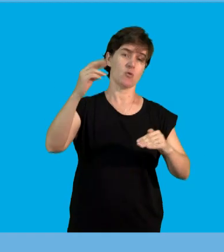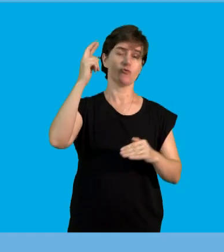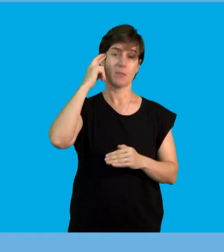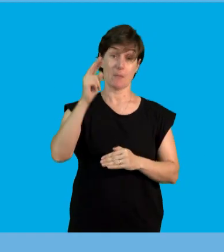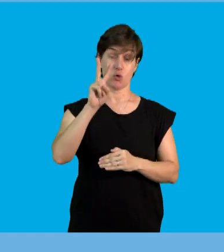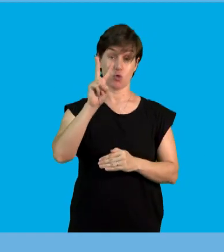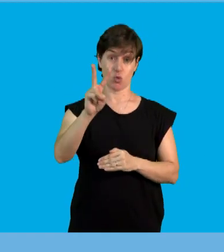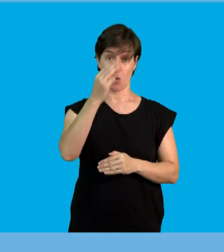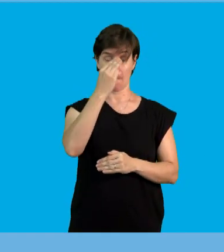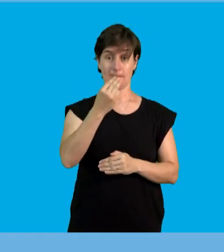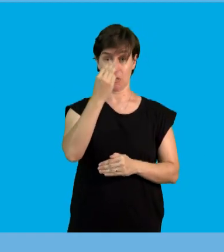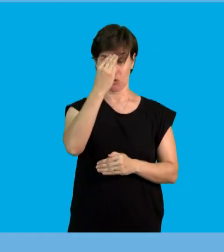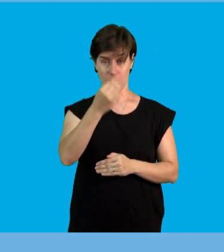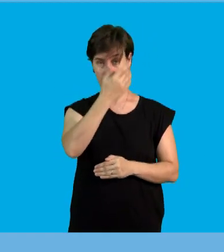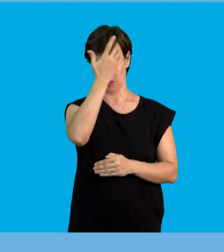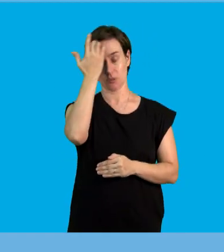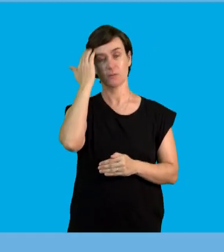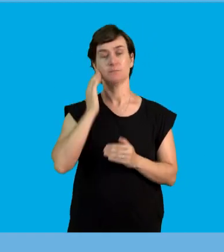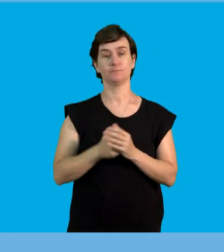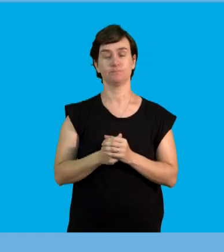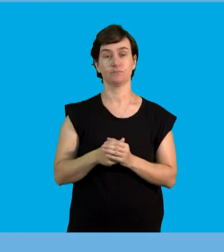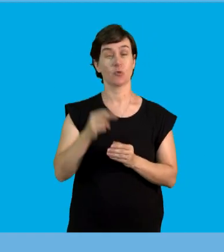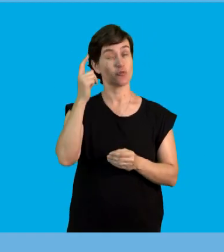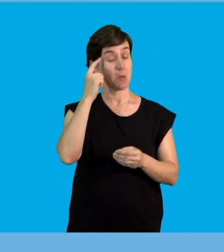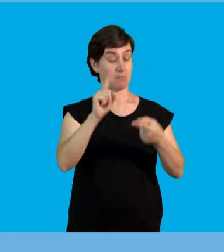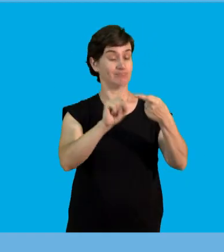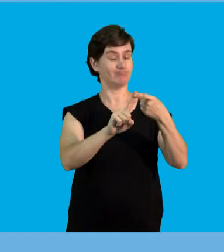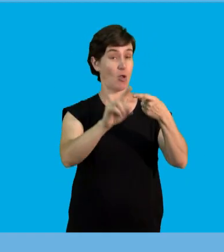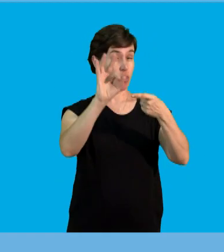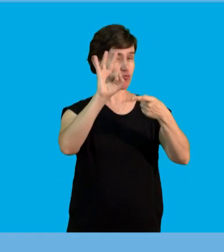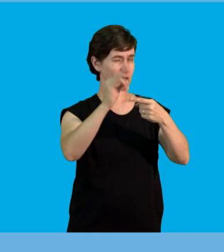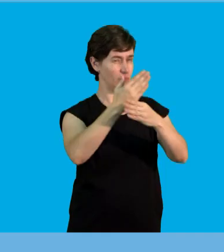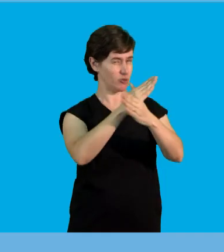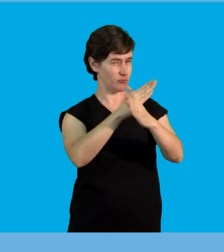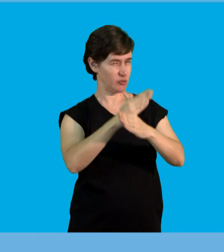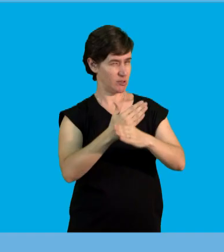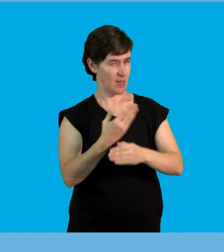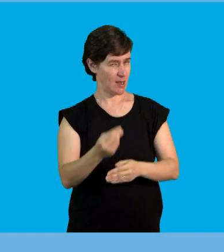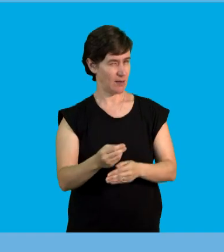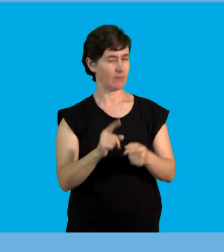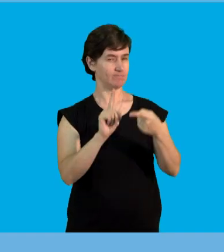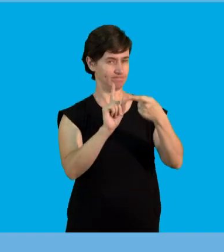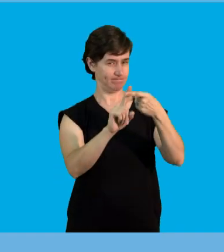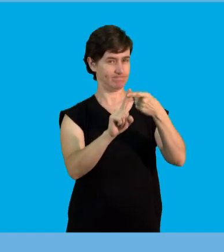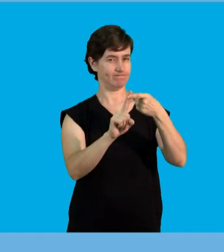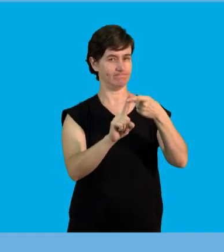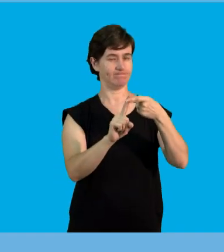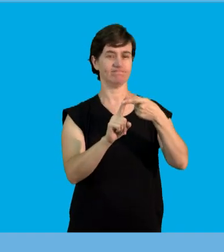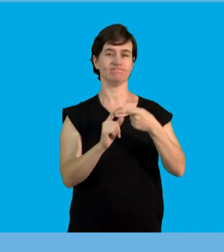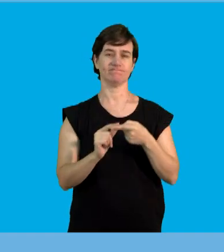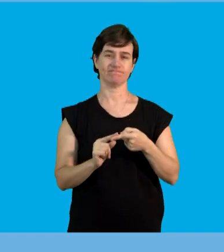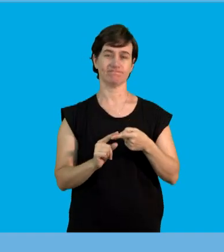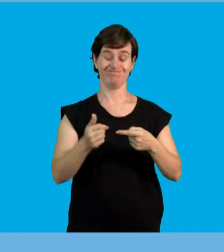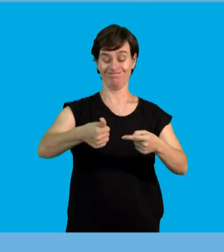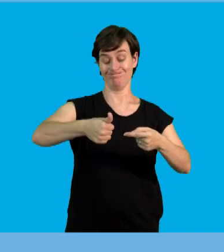for our arrangement. So remember, we had two diagrams. One had three resistors, and the other one had two